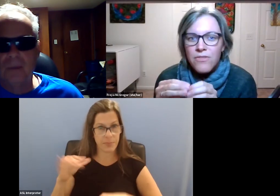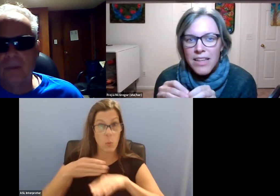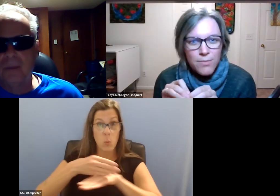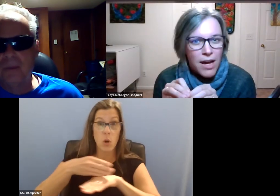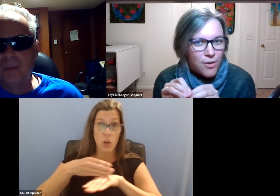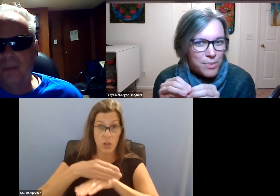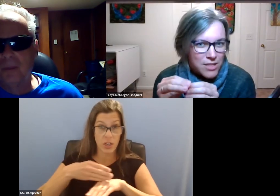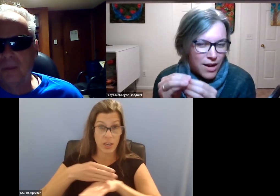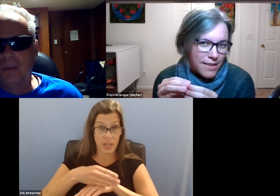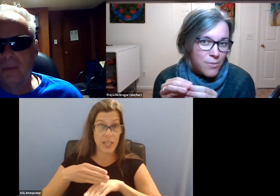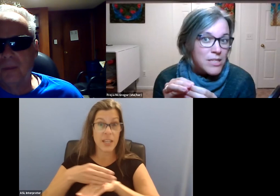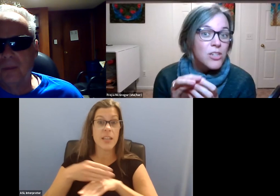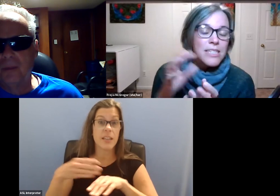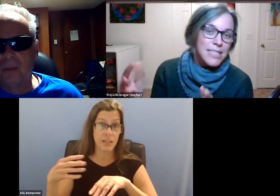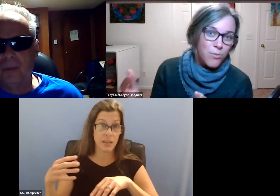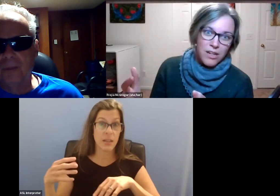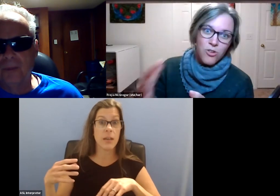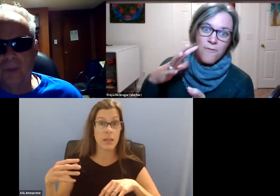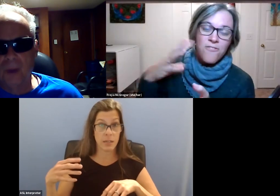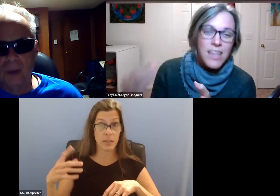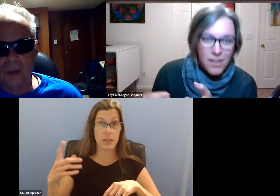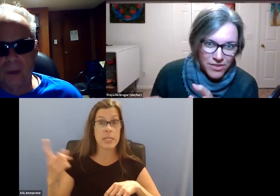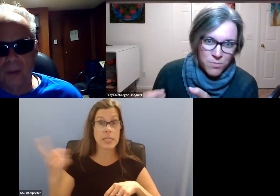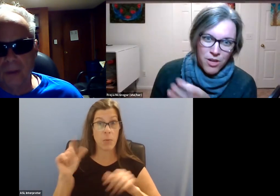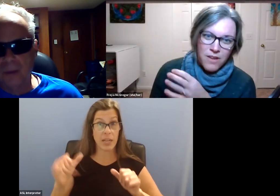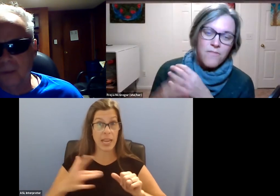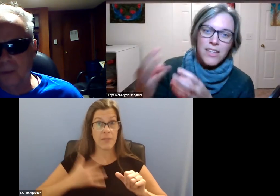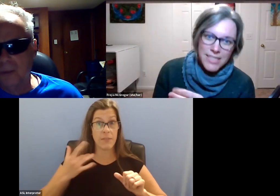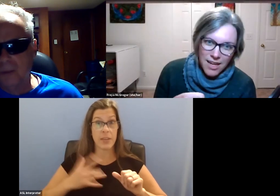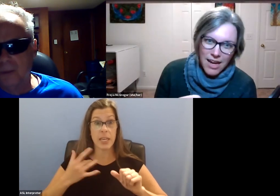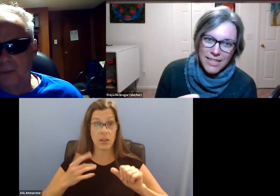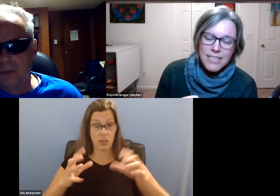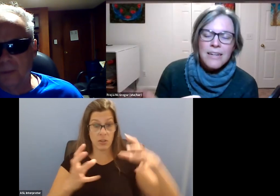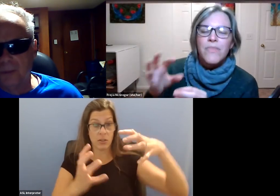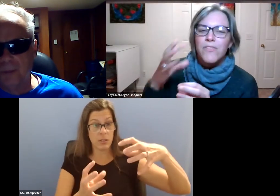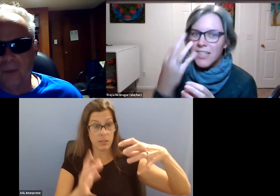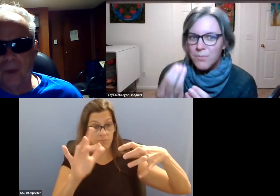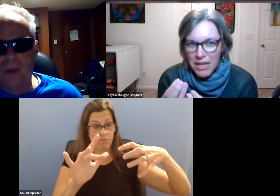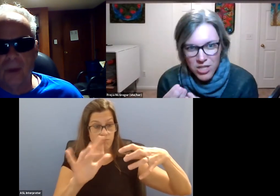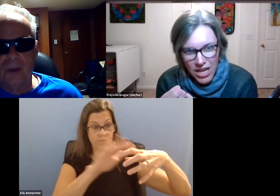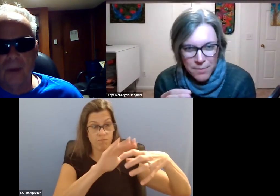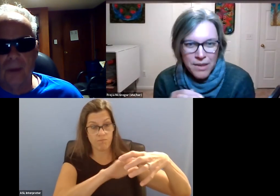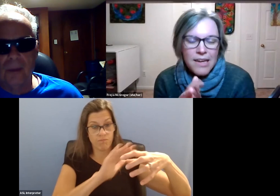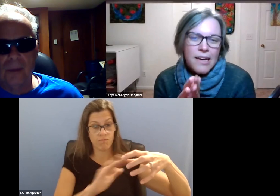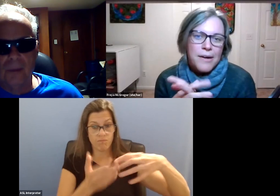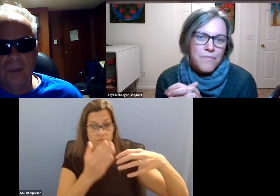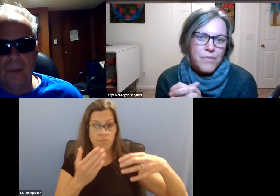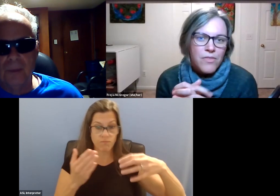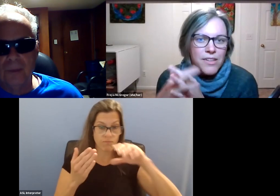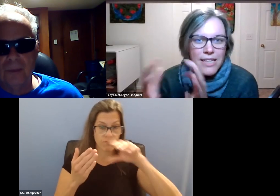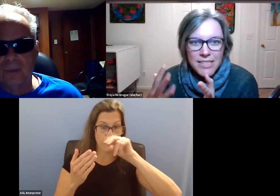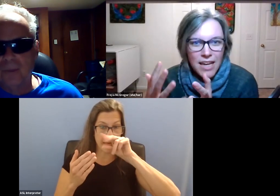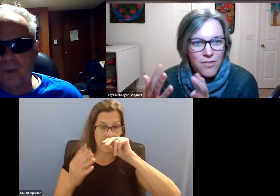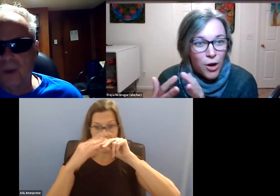individual feathers might not be so highlighted, but so that someone could feel this bird and feel its size, feel its beak shape, um,